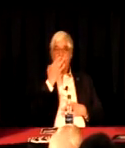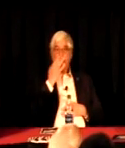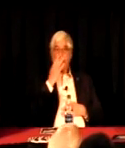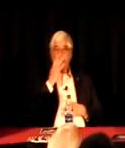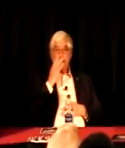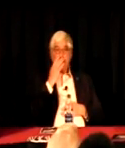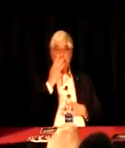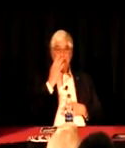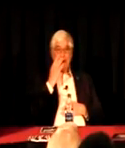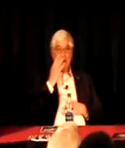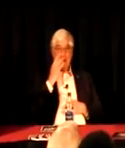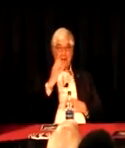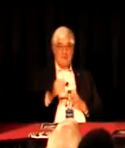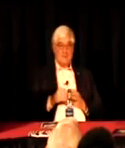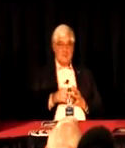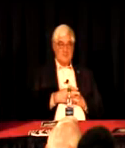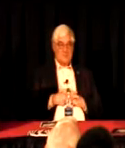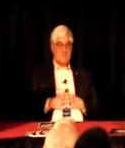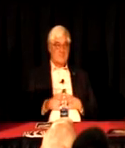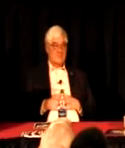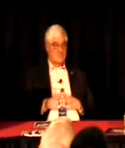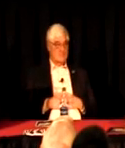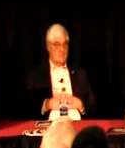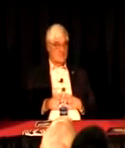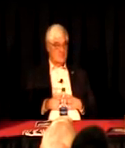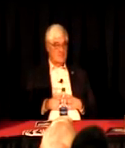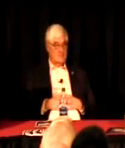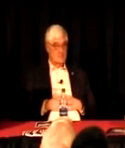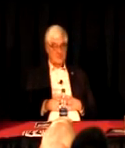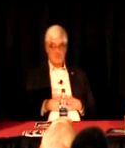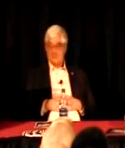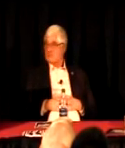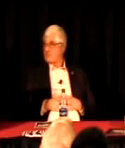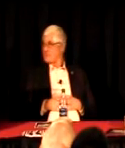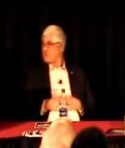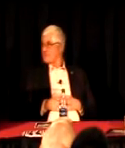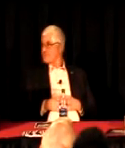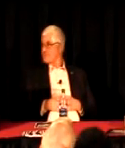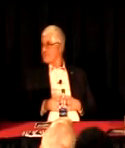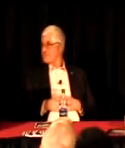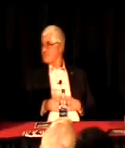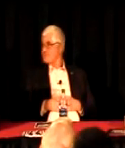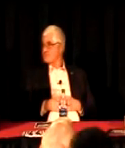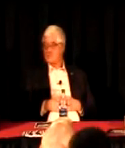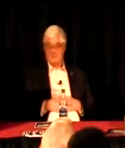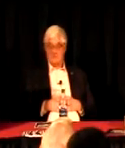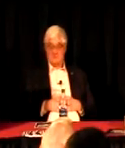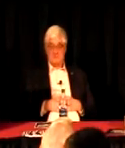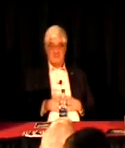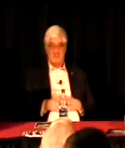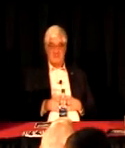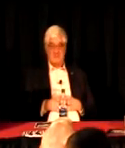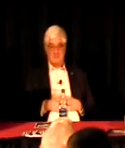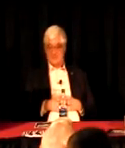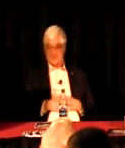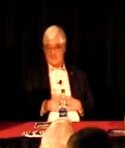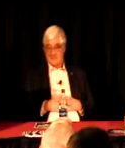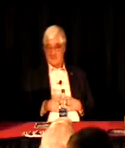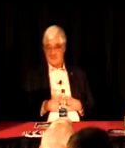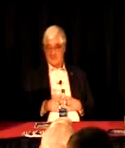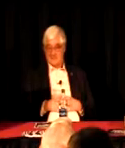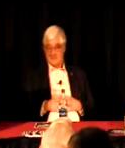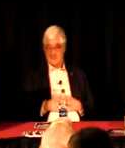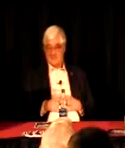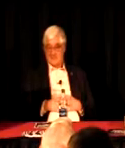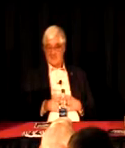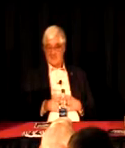Lecture Series Committee, I'd like to welcome you to the second in our series of lectures on Shoot the Moon.